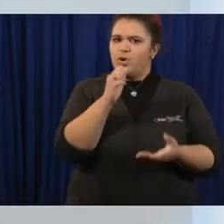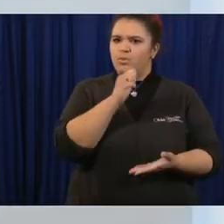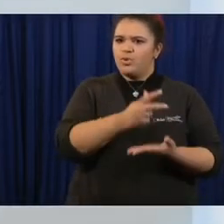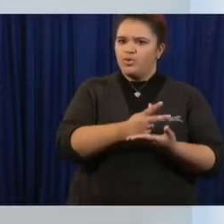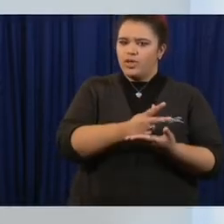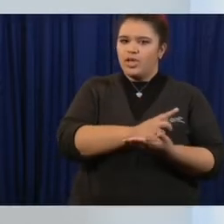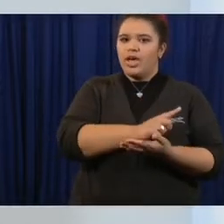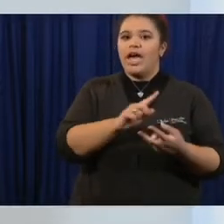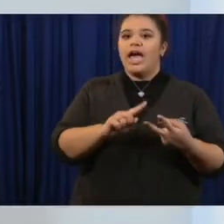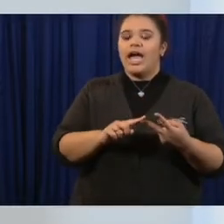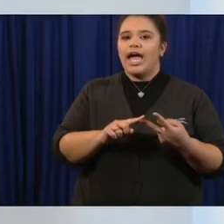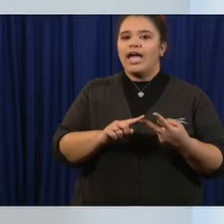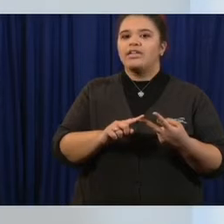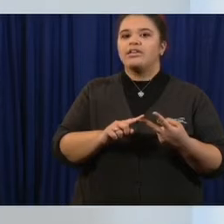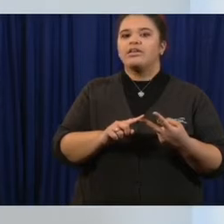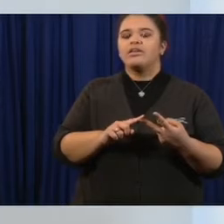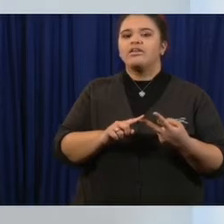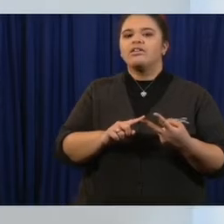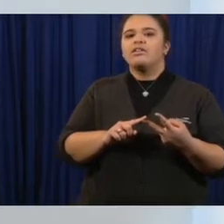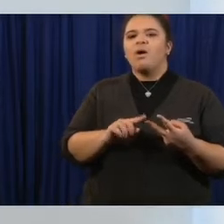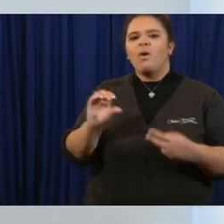first claim like they do in Kentucky?